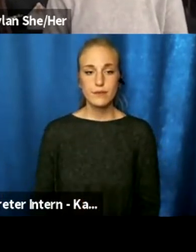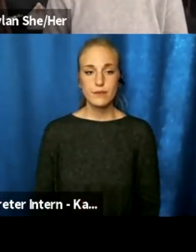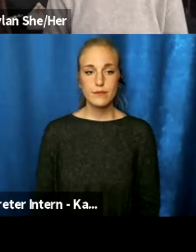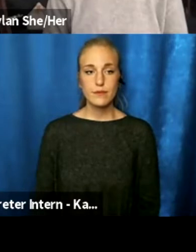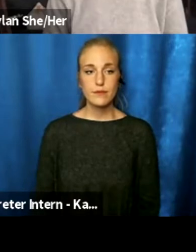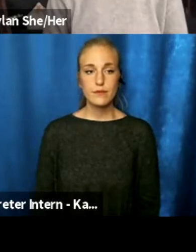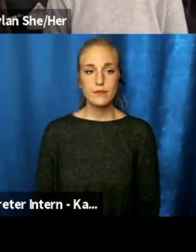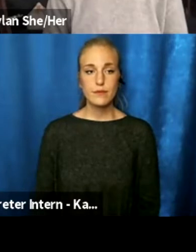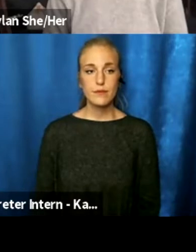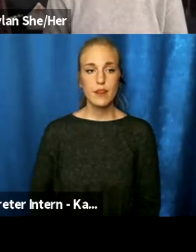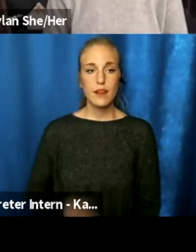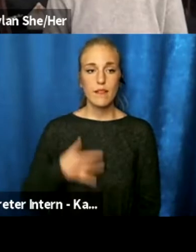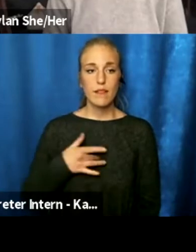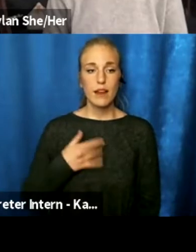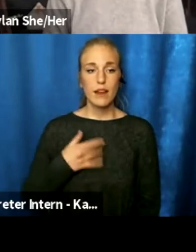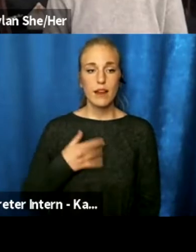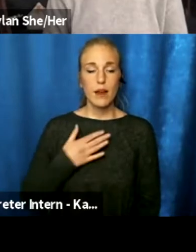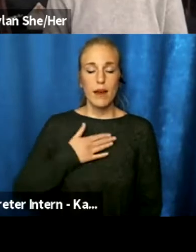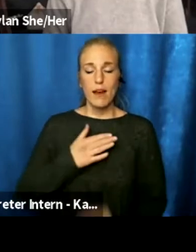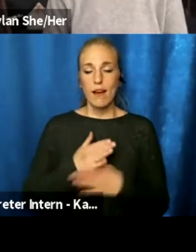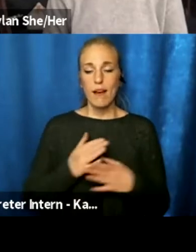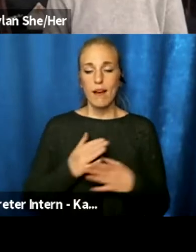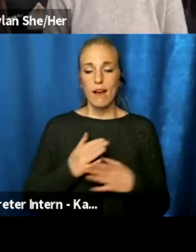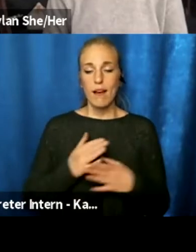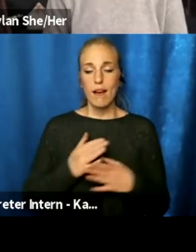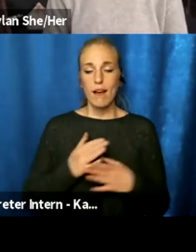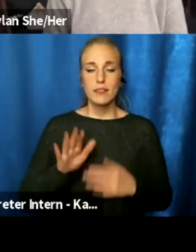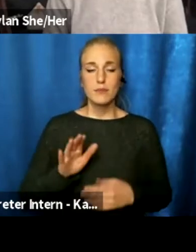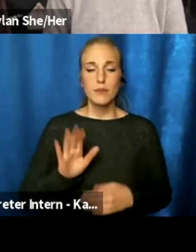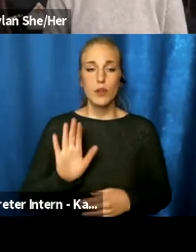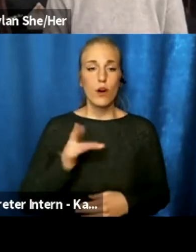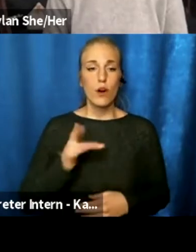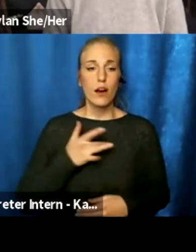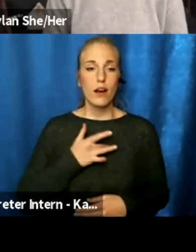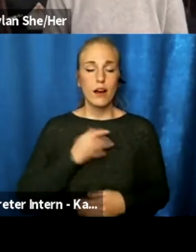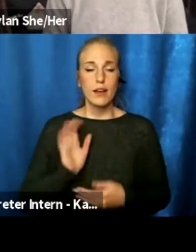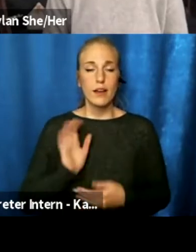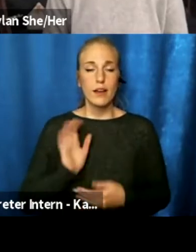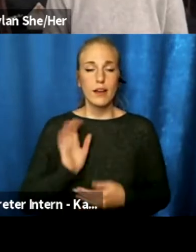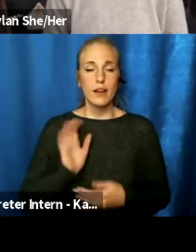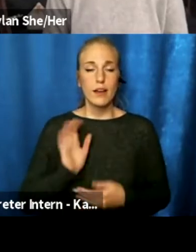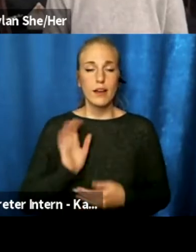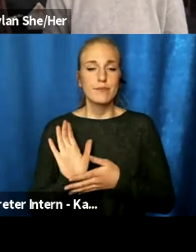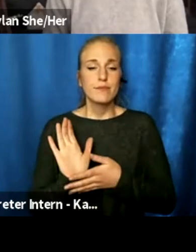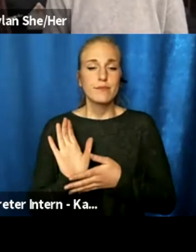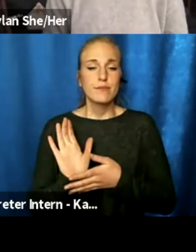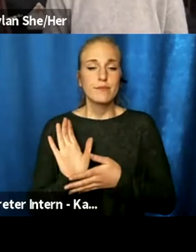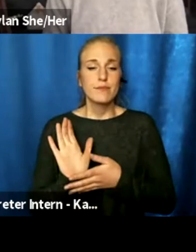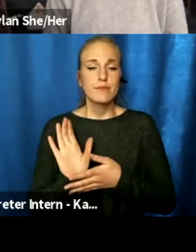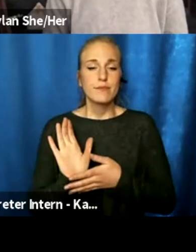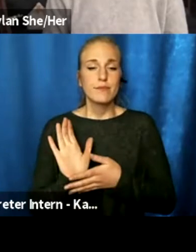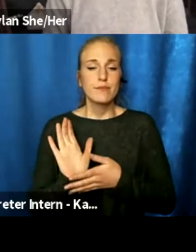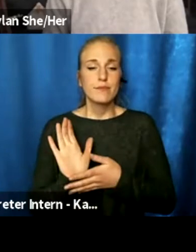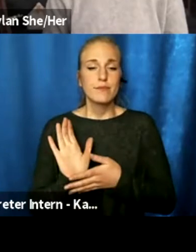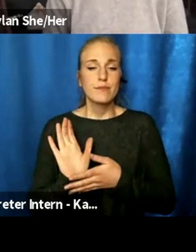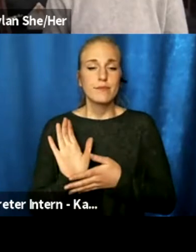Feel my hand at the back of your heart, just offering loving support.